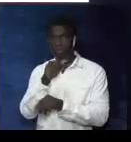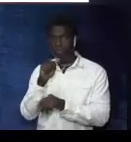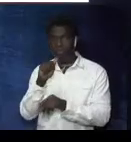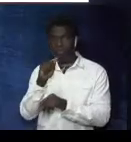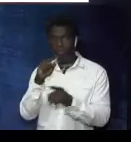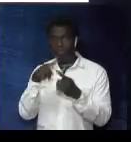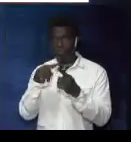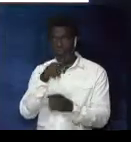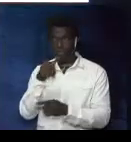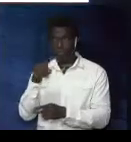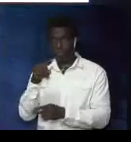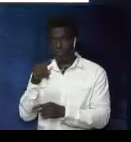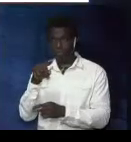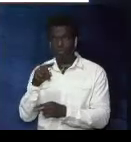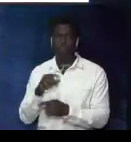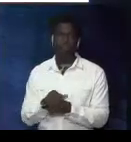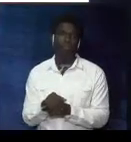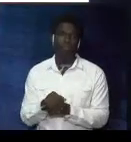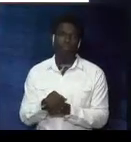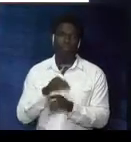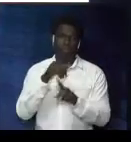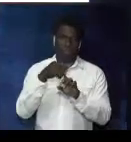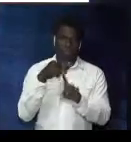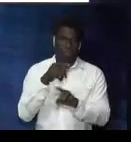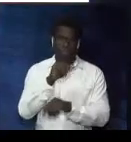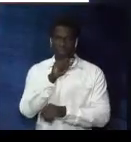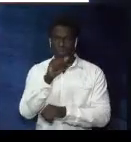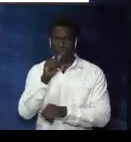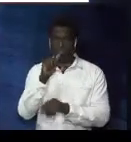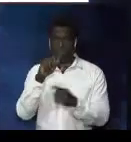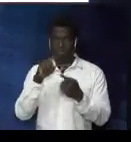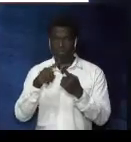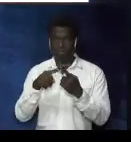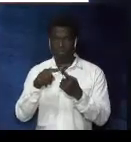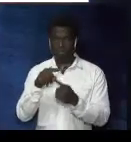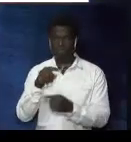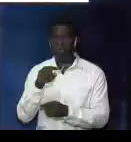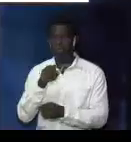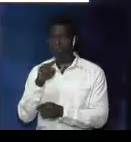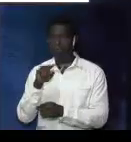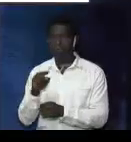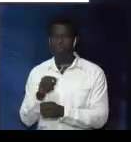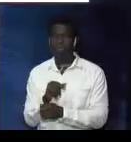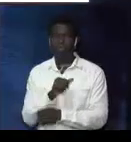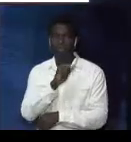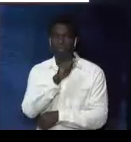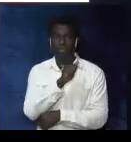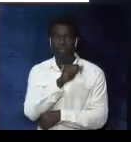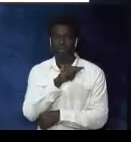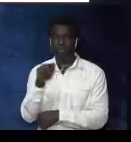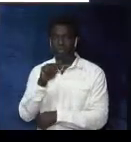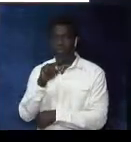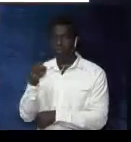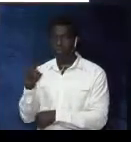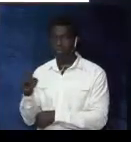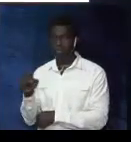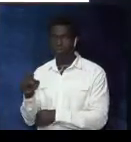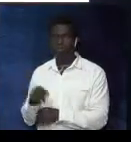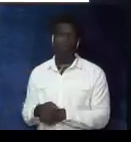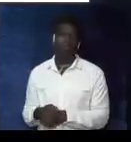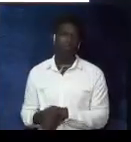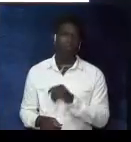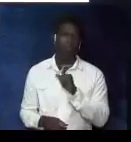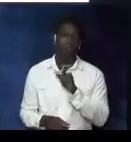From A to Z. From A to Z. There are 26 alphabets.